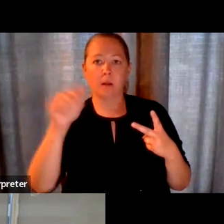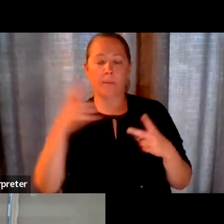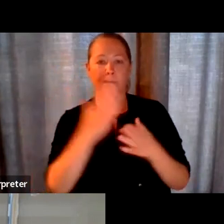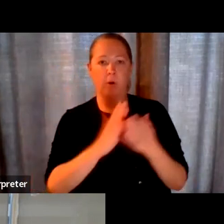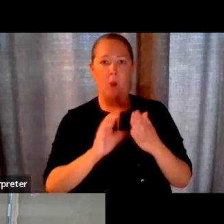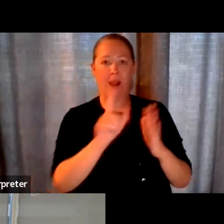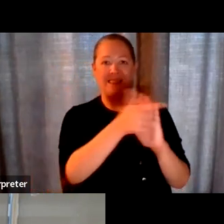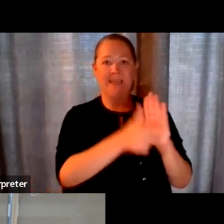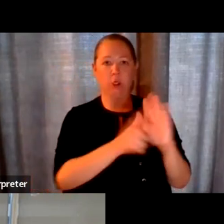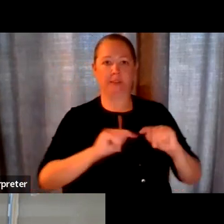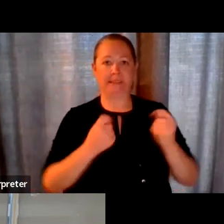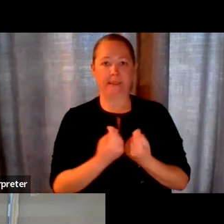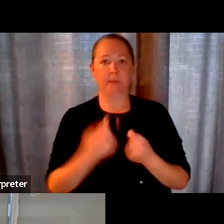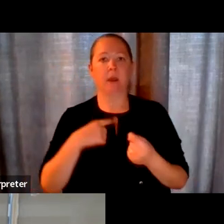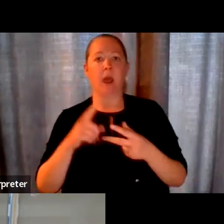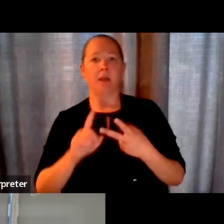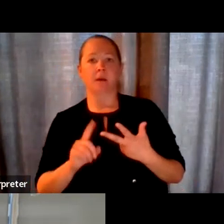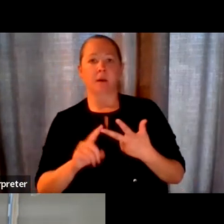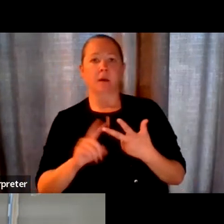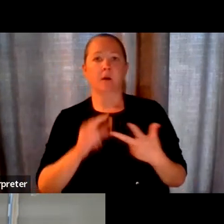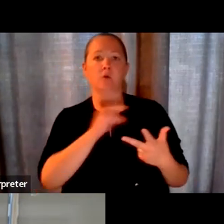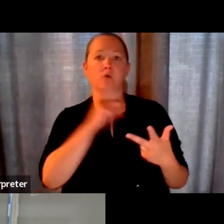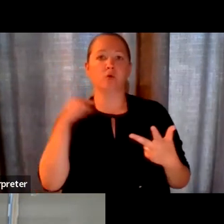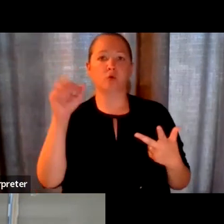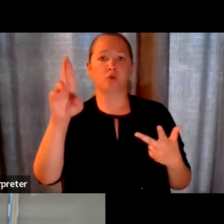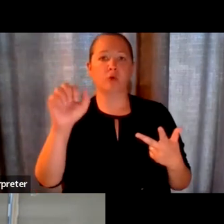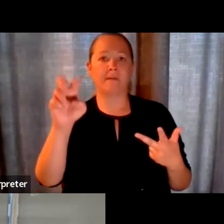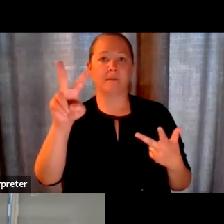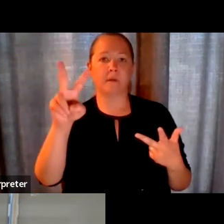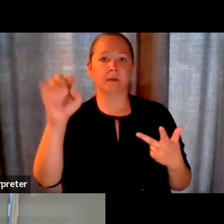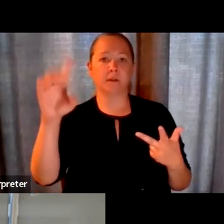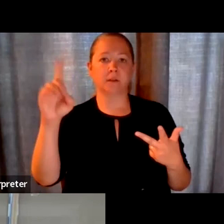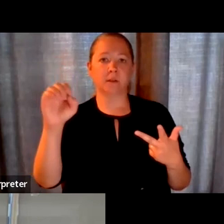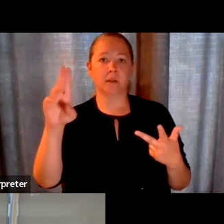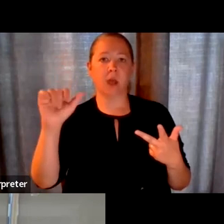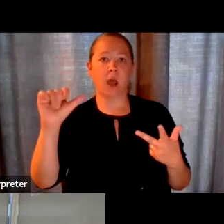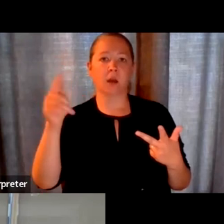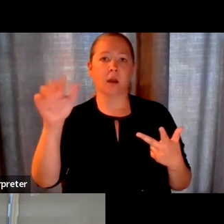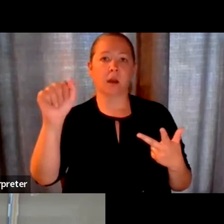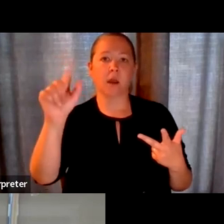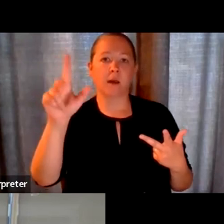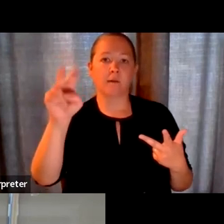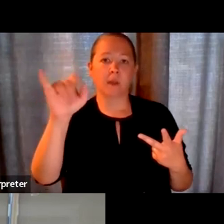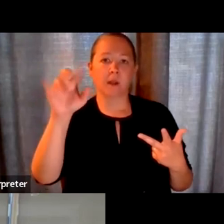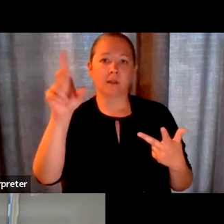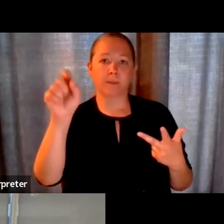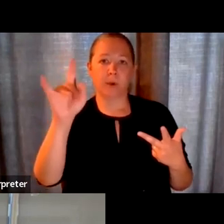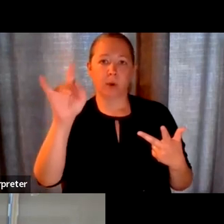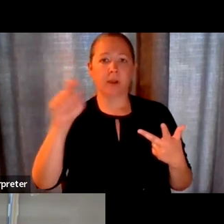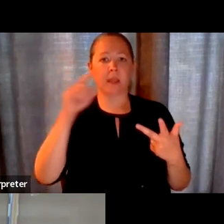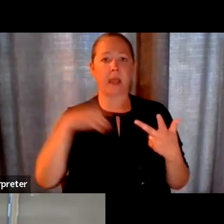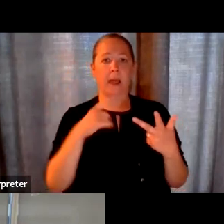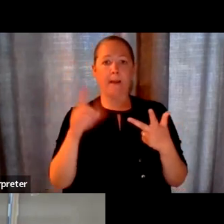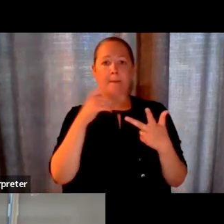and team, and the Reverend Doug Avilesbernal, who's the Executive Minister of the American Baptist Church and our newest